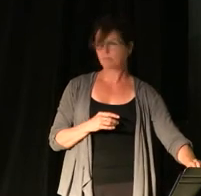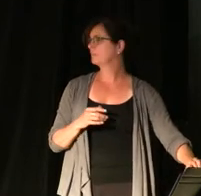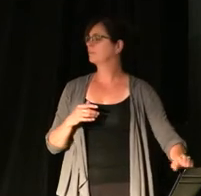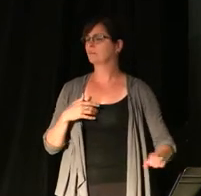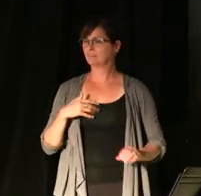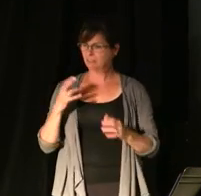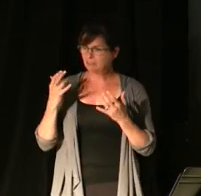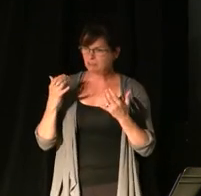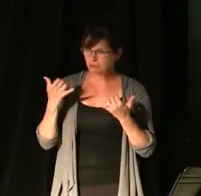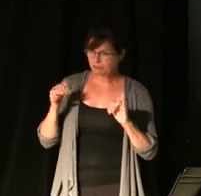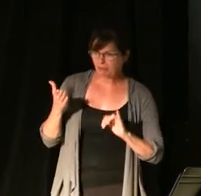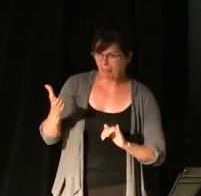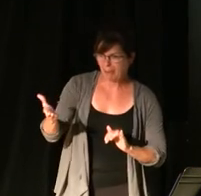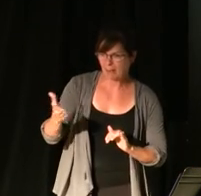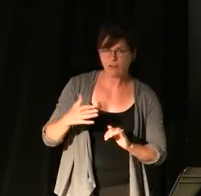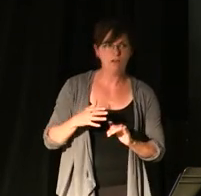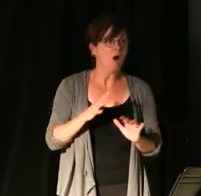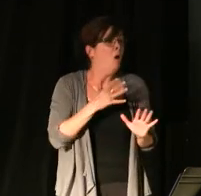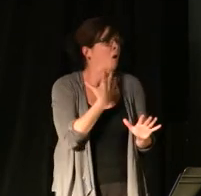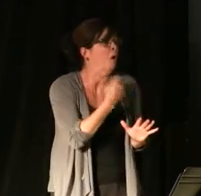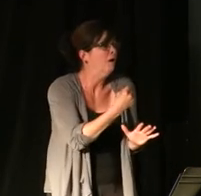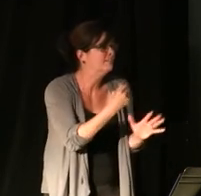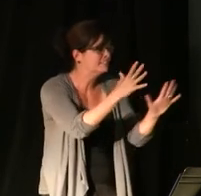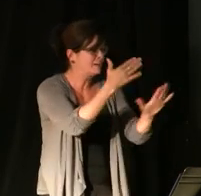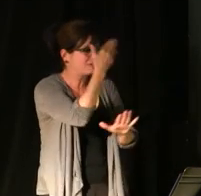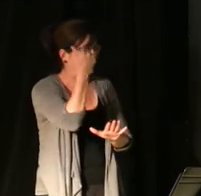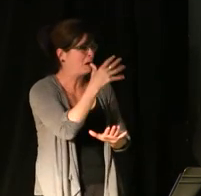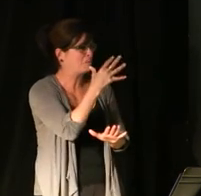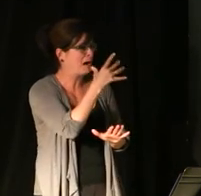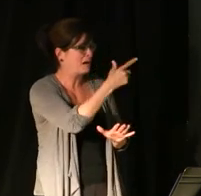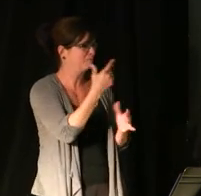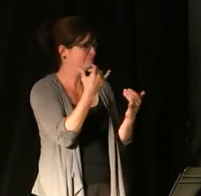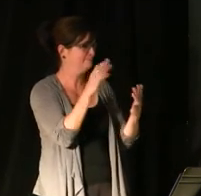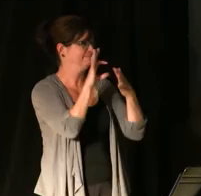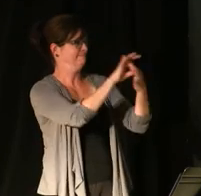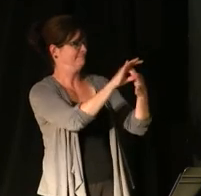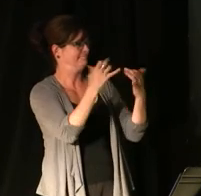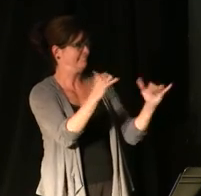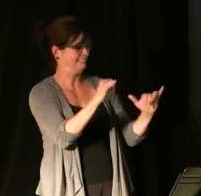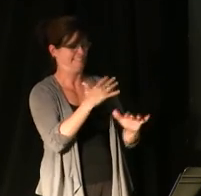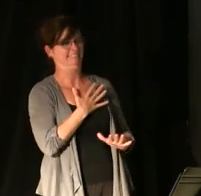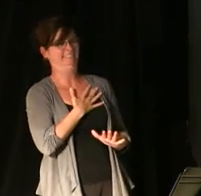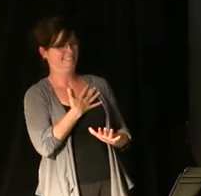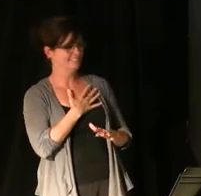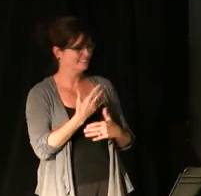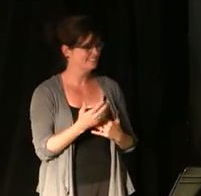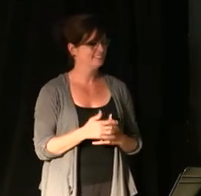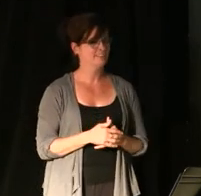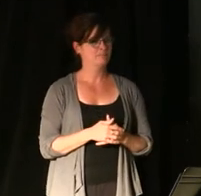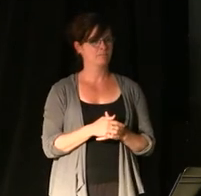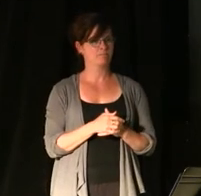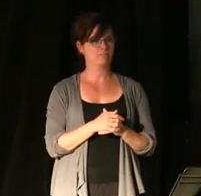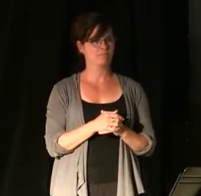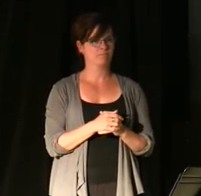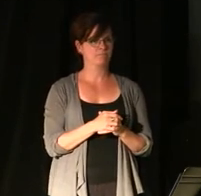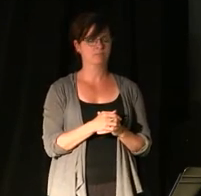Still there, Penny? Oh, sorry, Mom. I forgot you were still on the line.